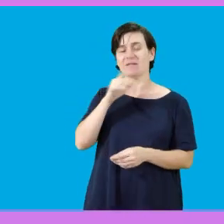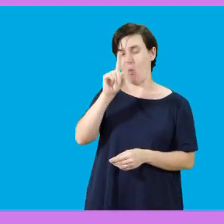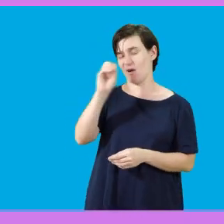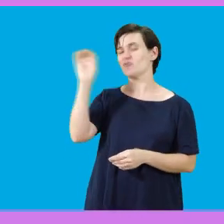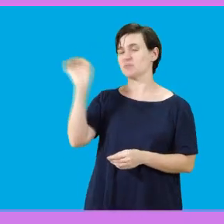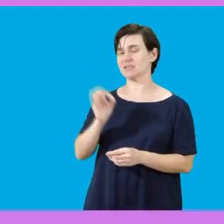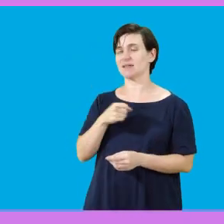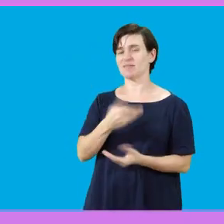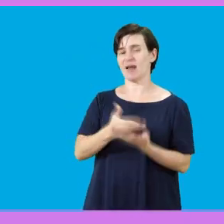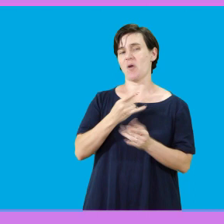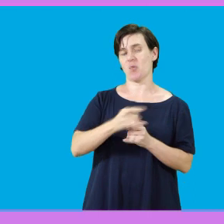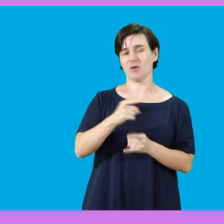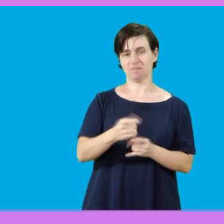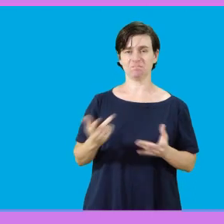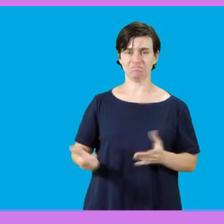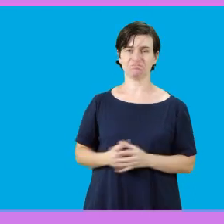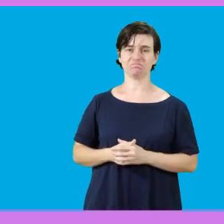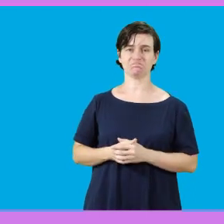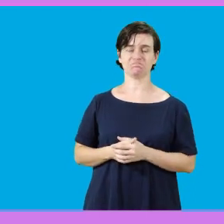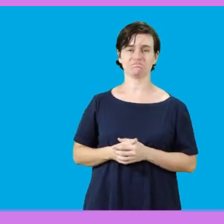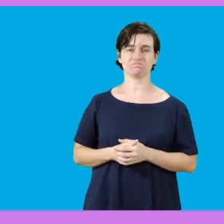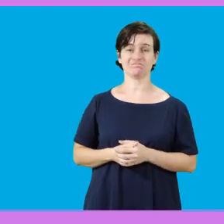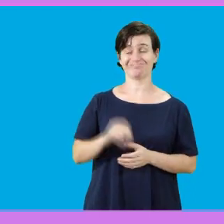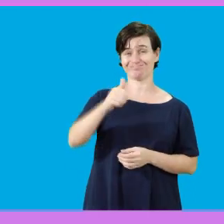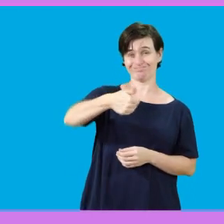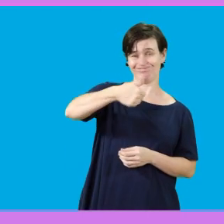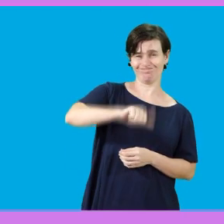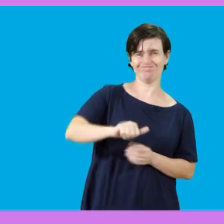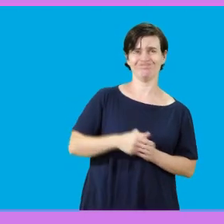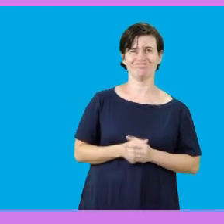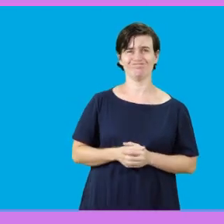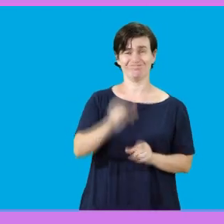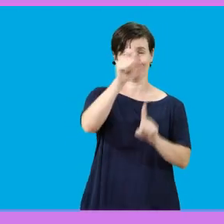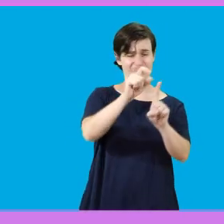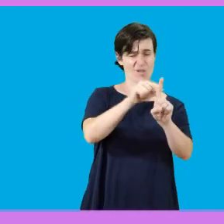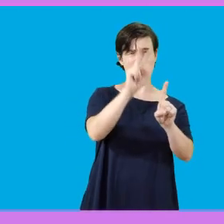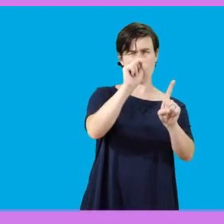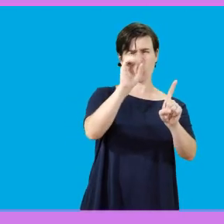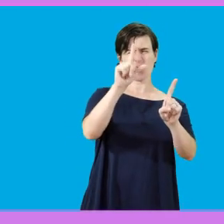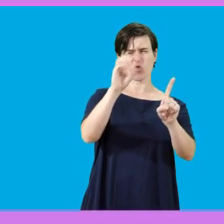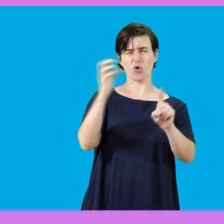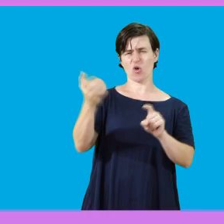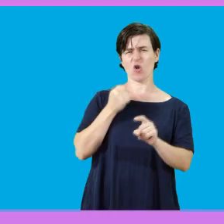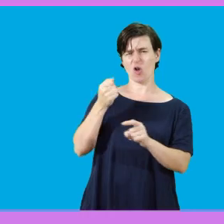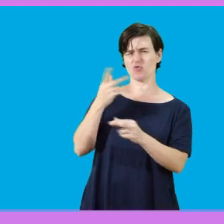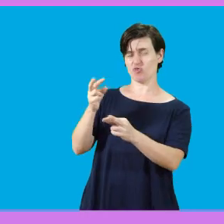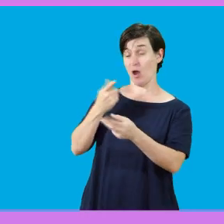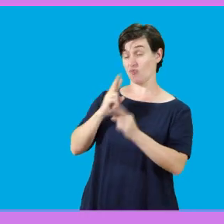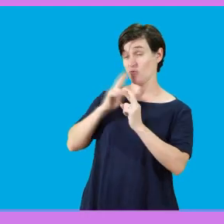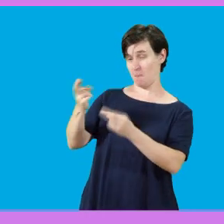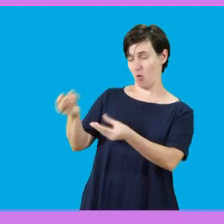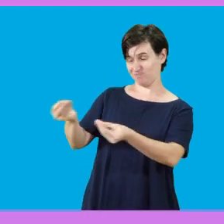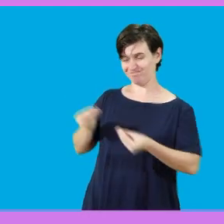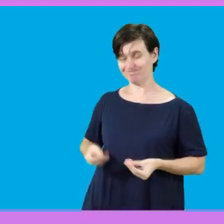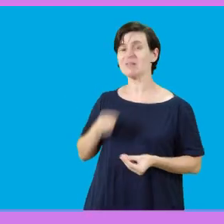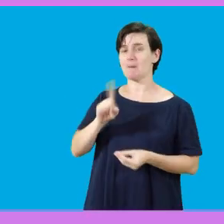word or. So it means you must add your options now. Then the next question, Nolo got a report indicating that she's